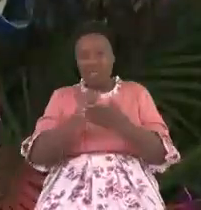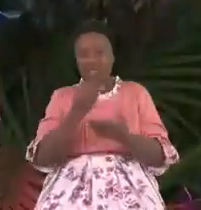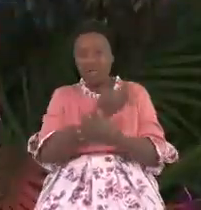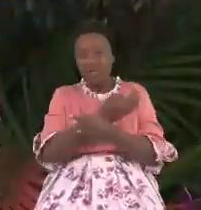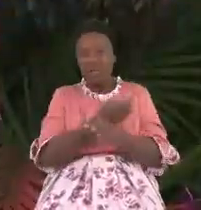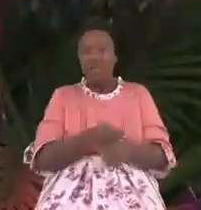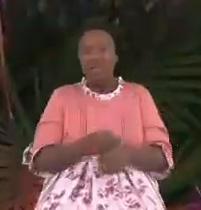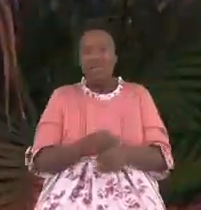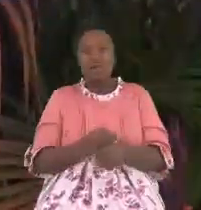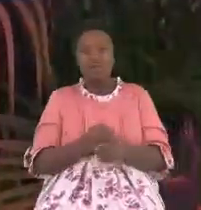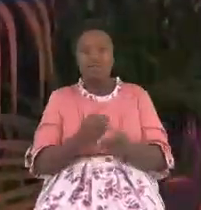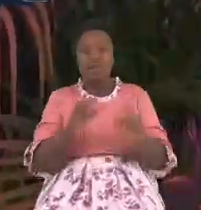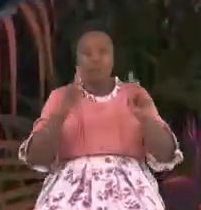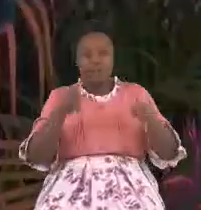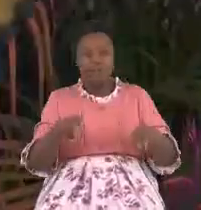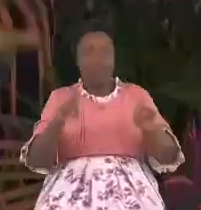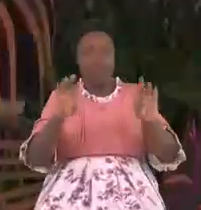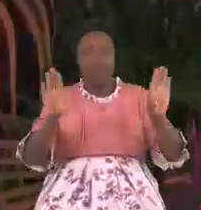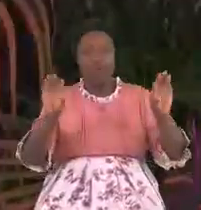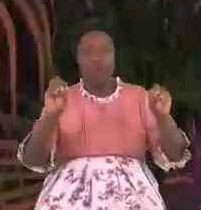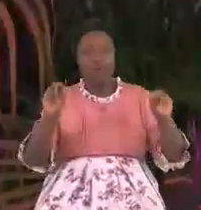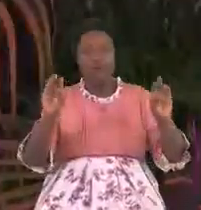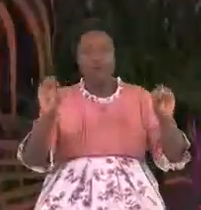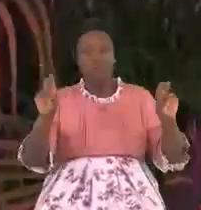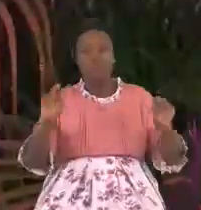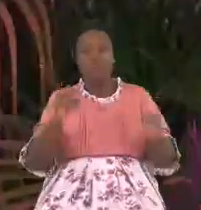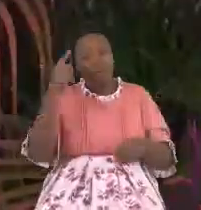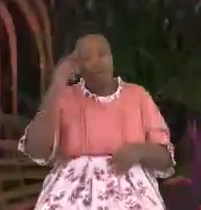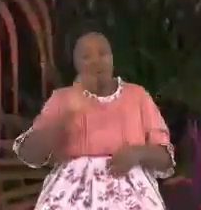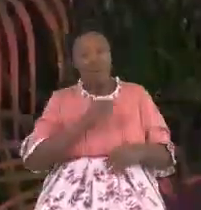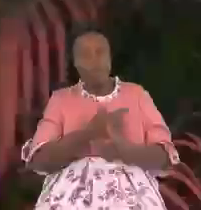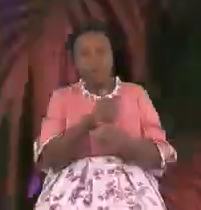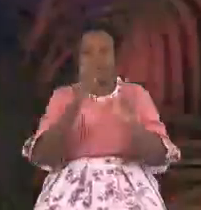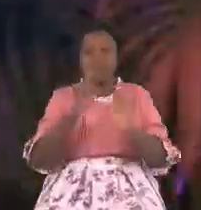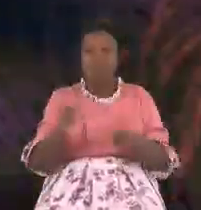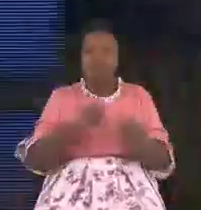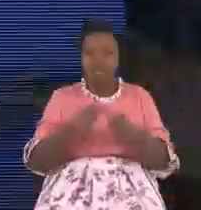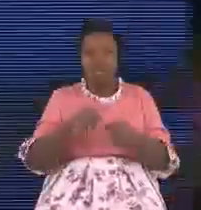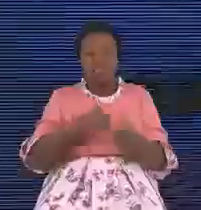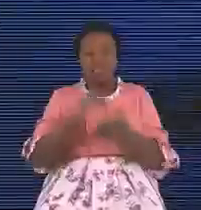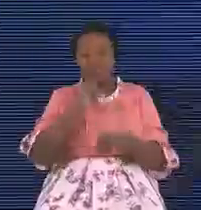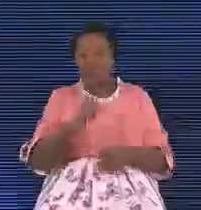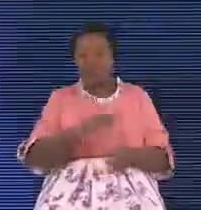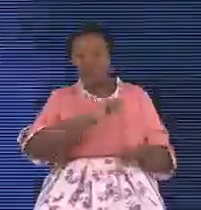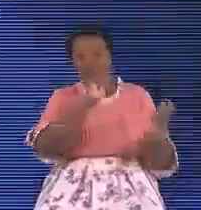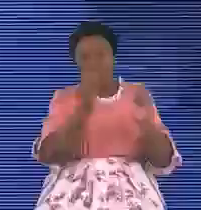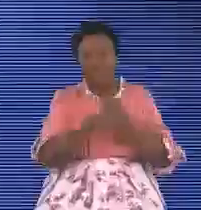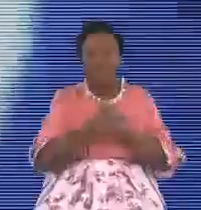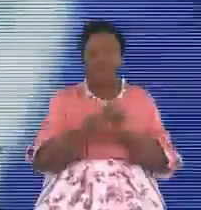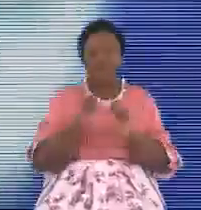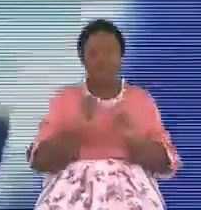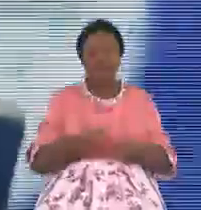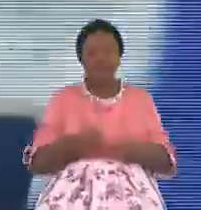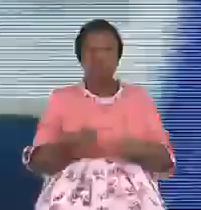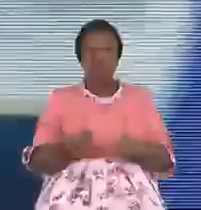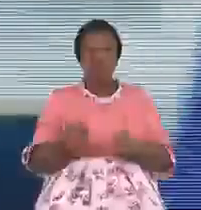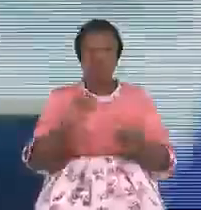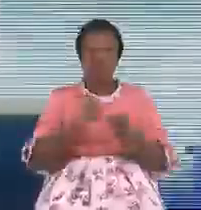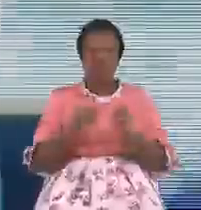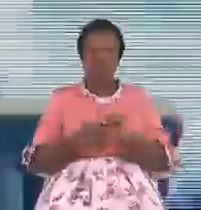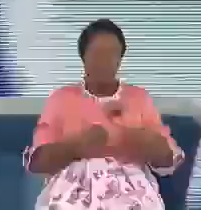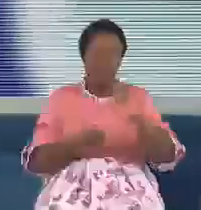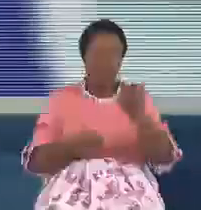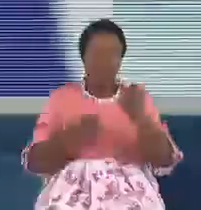for our liberation and it is unchangeable and then point number three it will now give